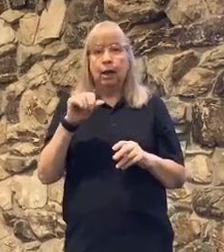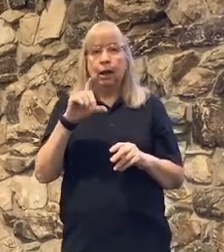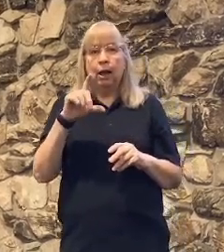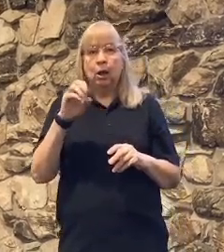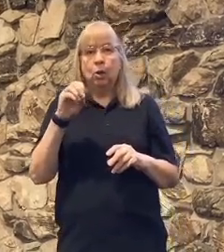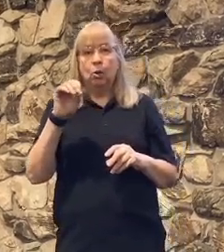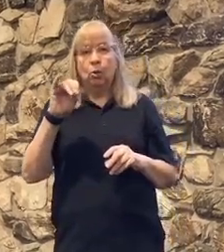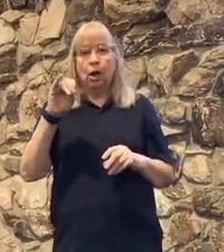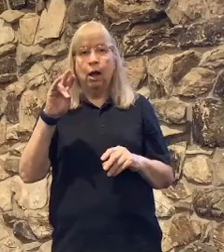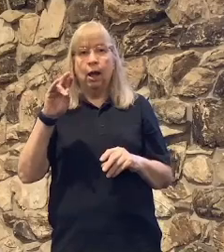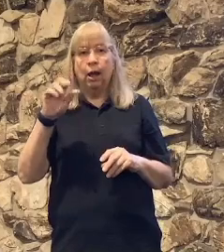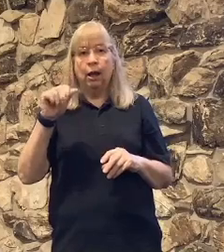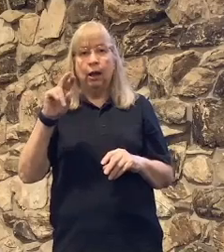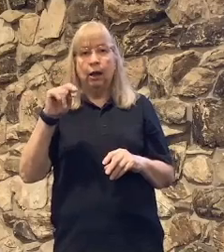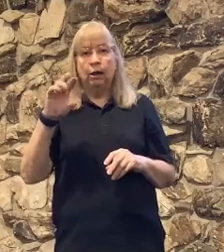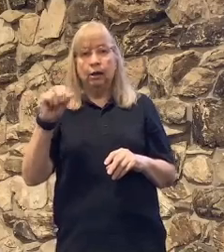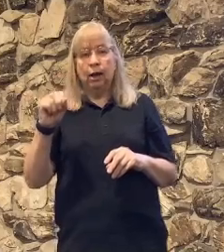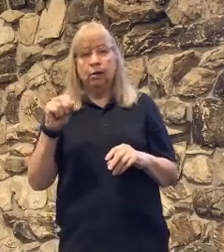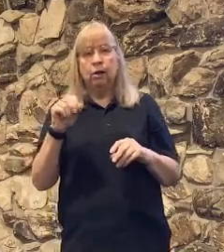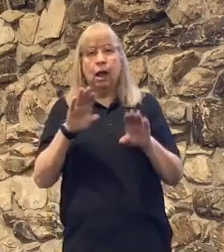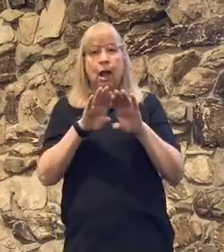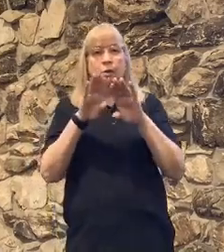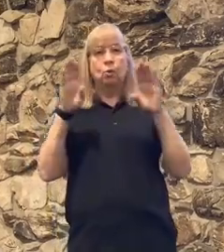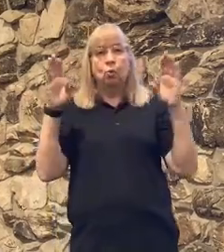city have come tumbling down.